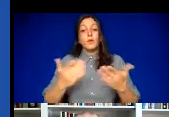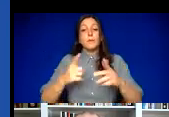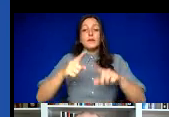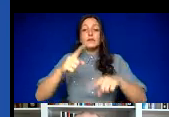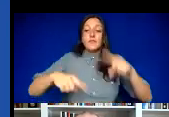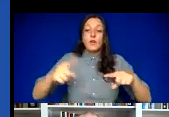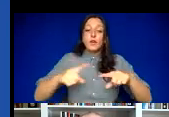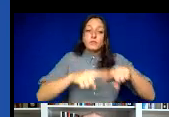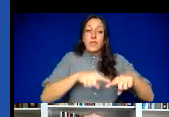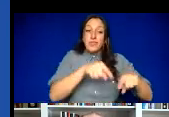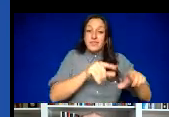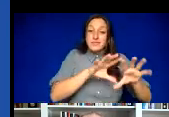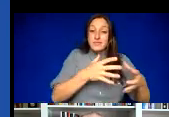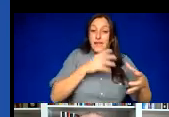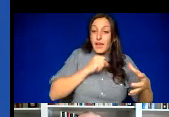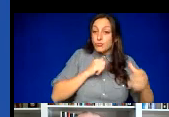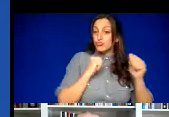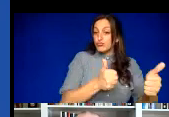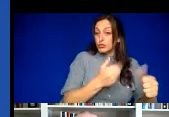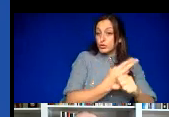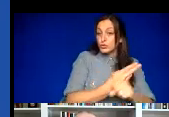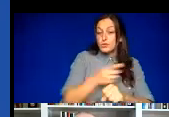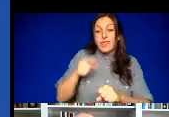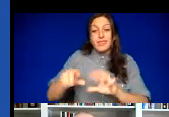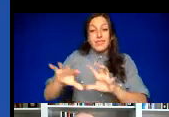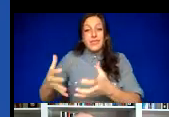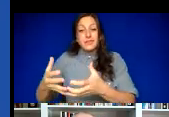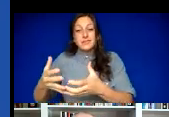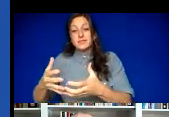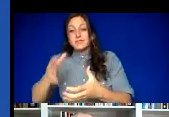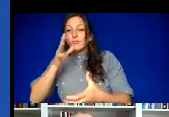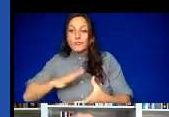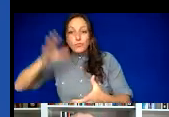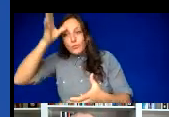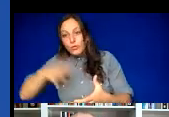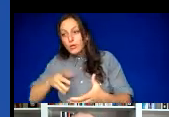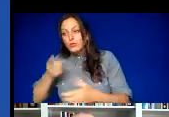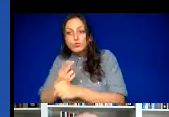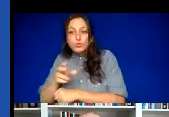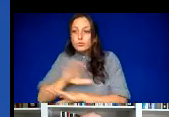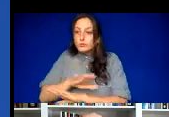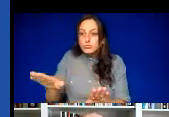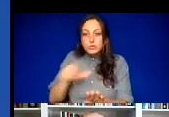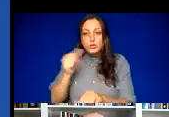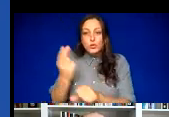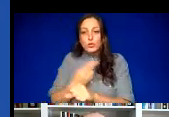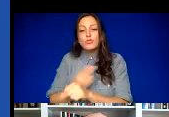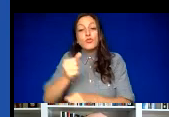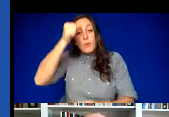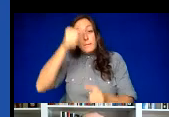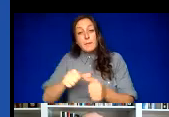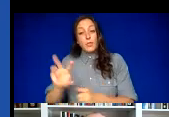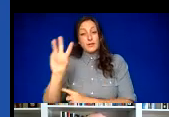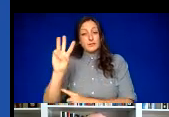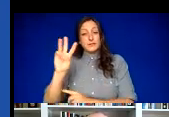or by gender. Remember, these were 6 women that were suffering these blood clots. And so it could